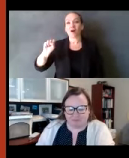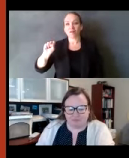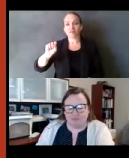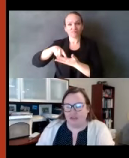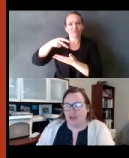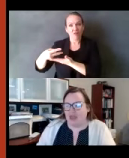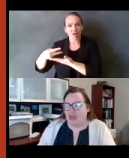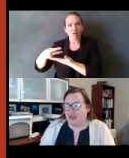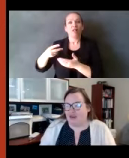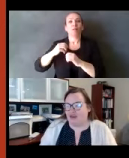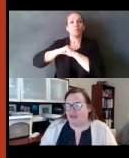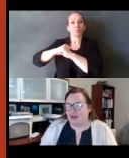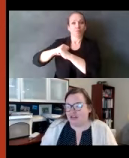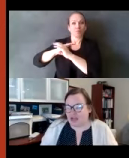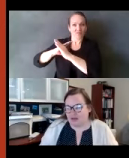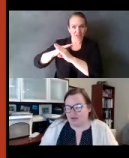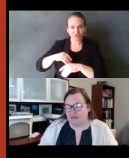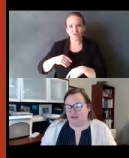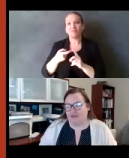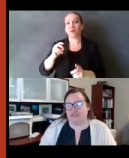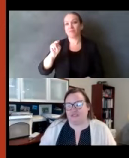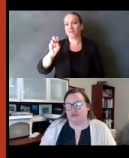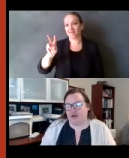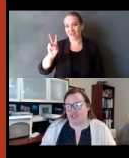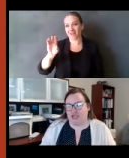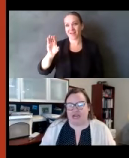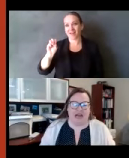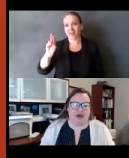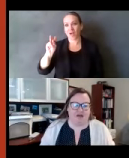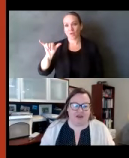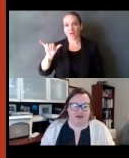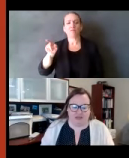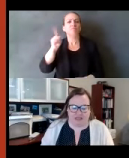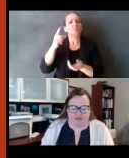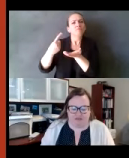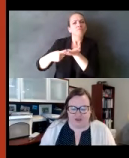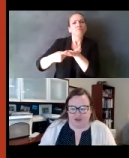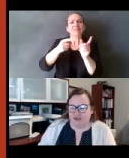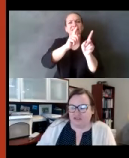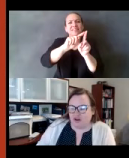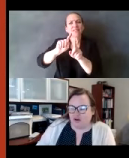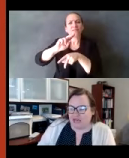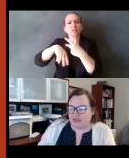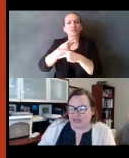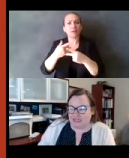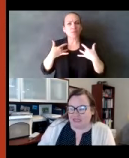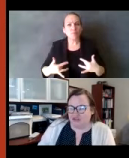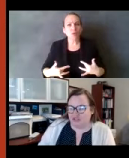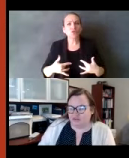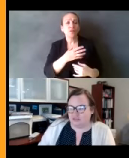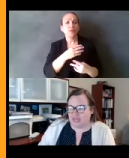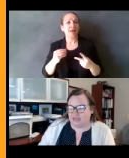And they're going to talk about the many faces of depression and how to find relief. So I'd like